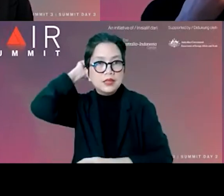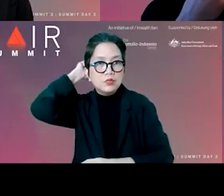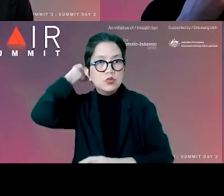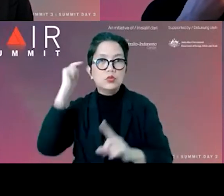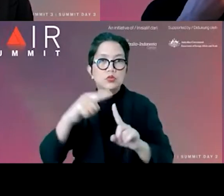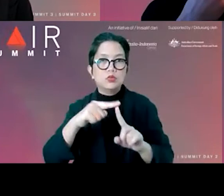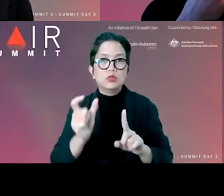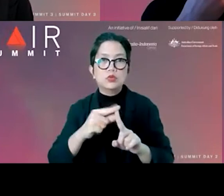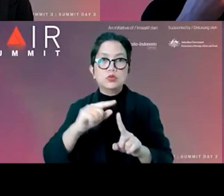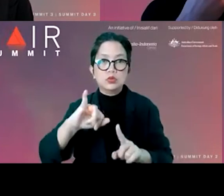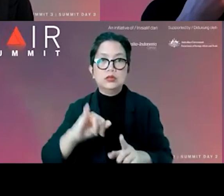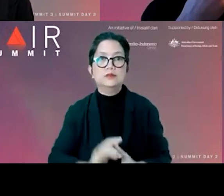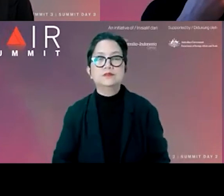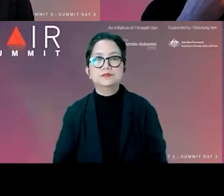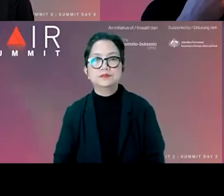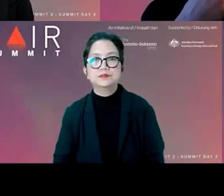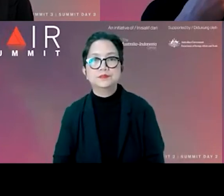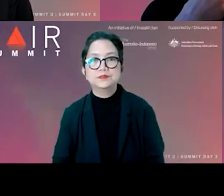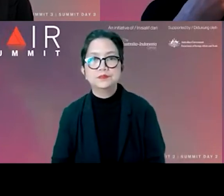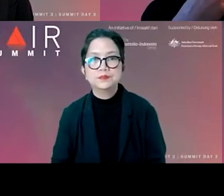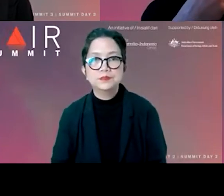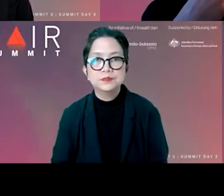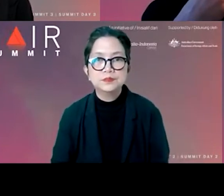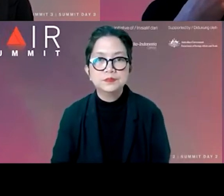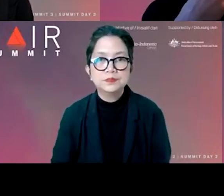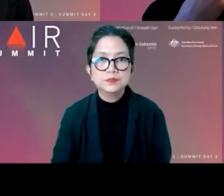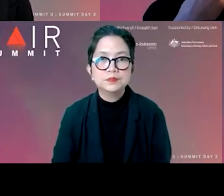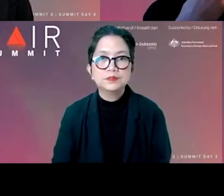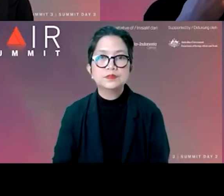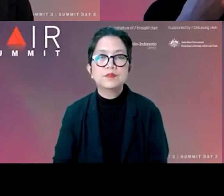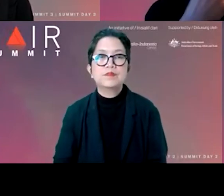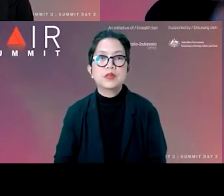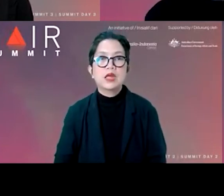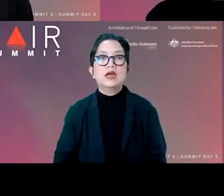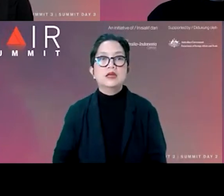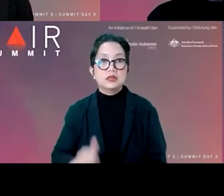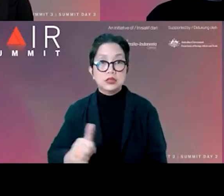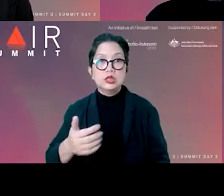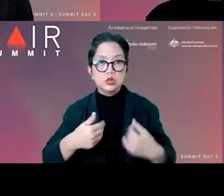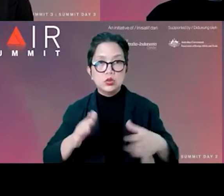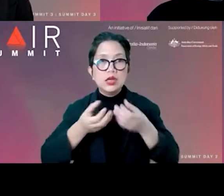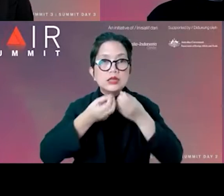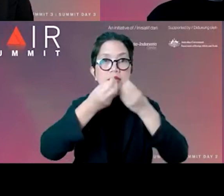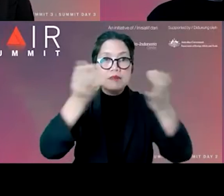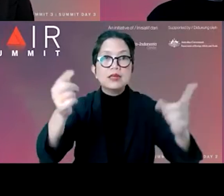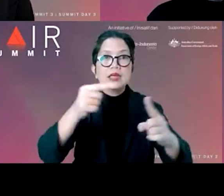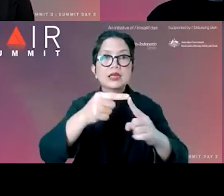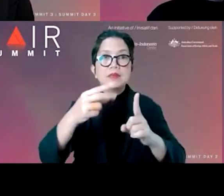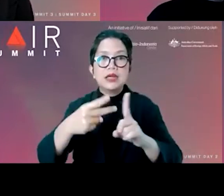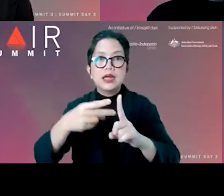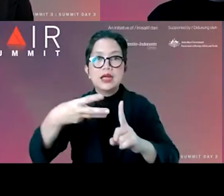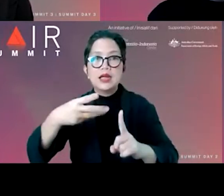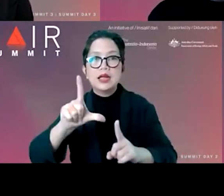As said by Helen, it seems the economic